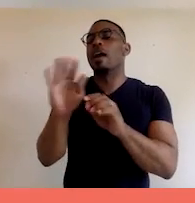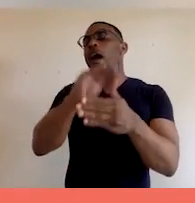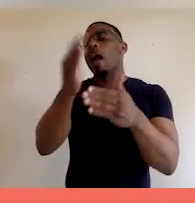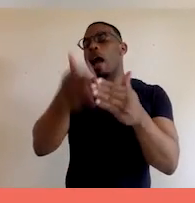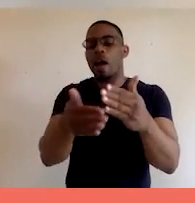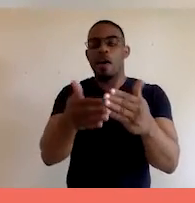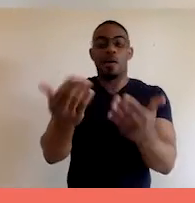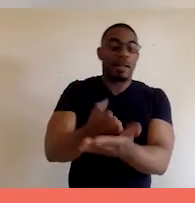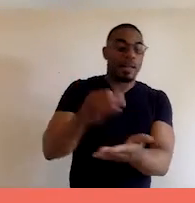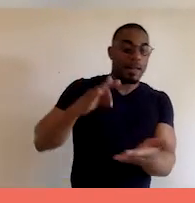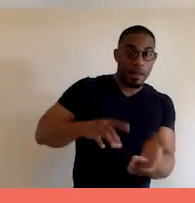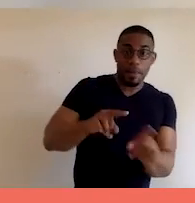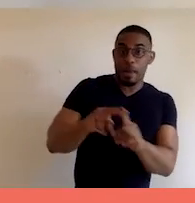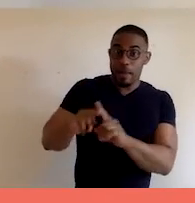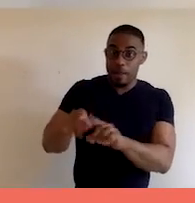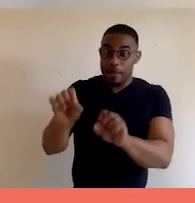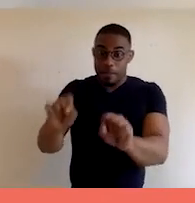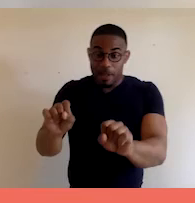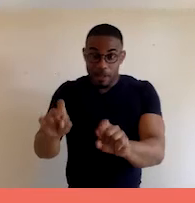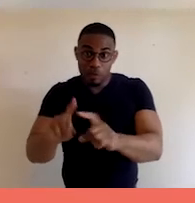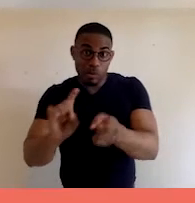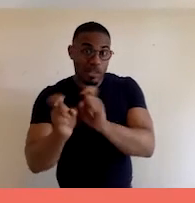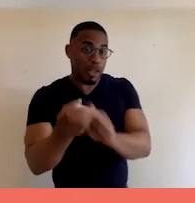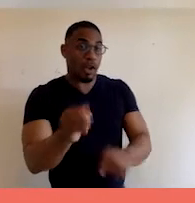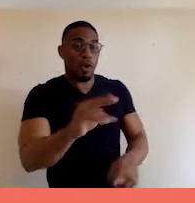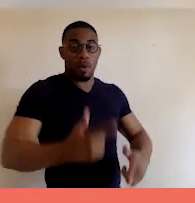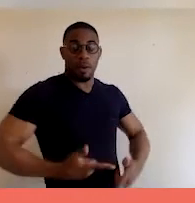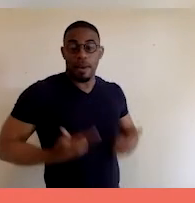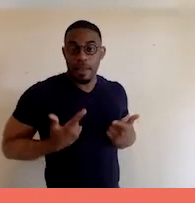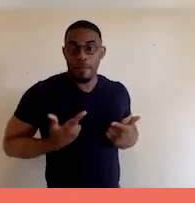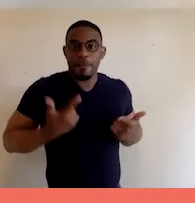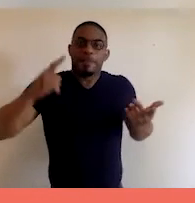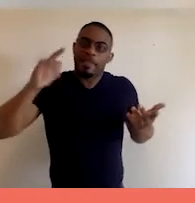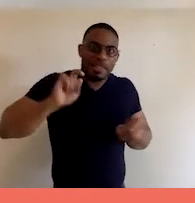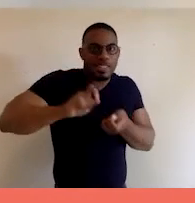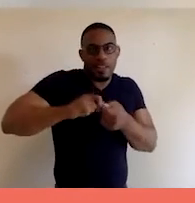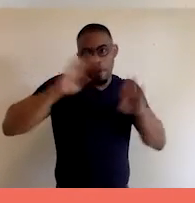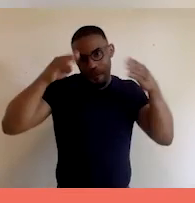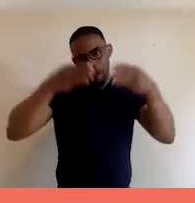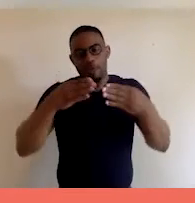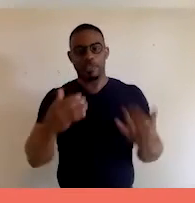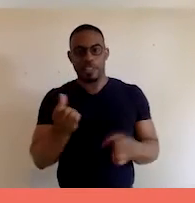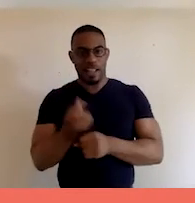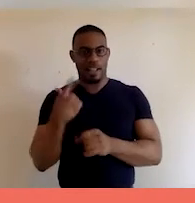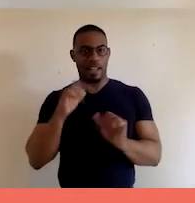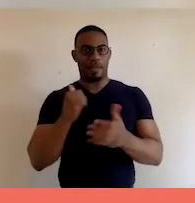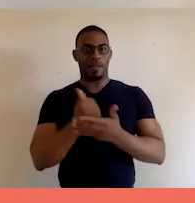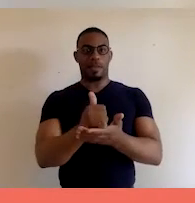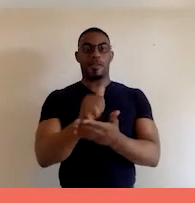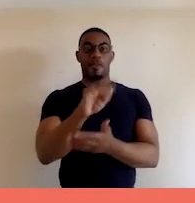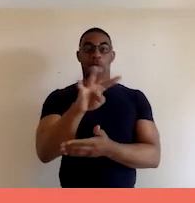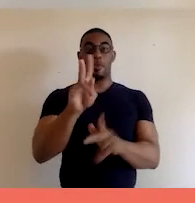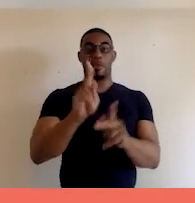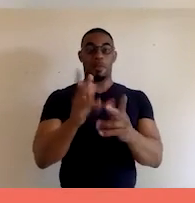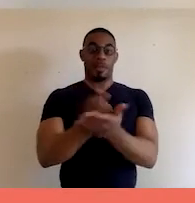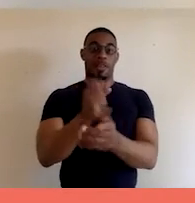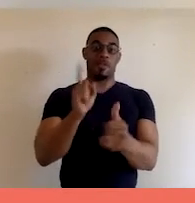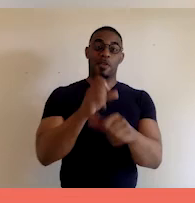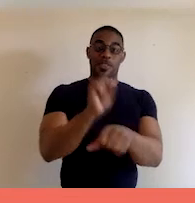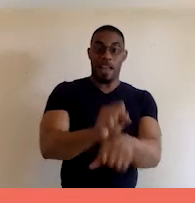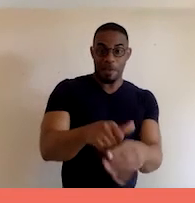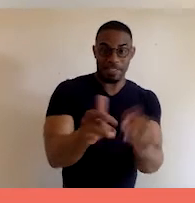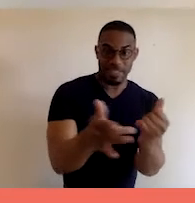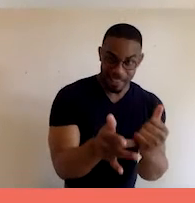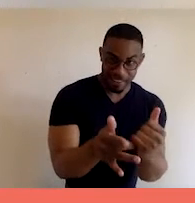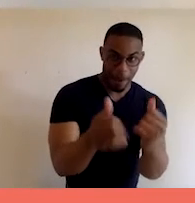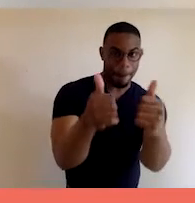their incomes, and their abilities to change their own lives. So that is exactly what I focused on. Last year, I was able to help 44 people land their first jobs in